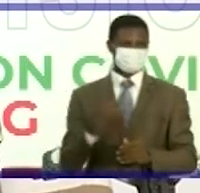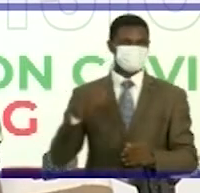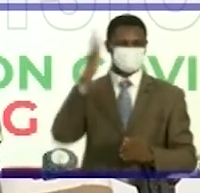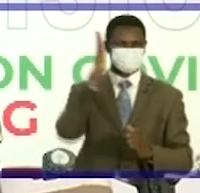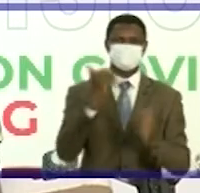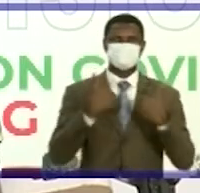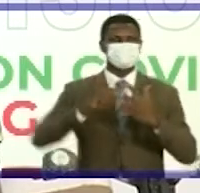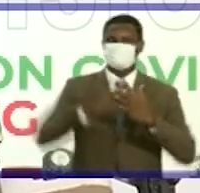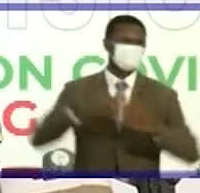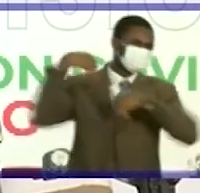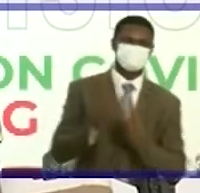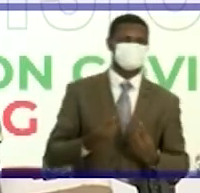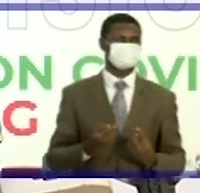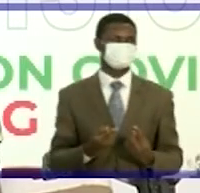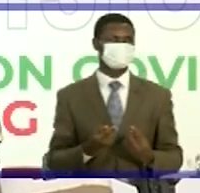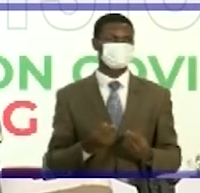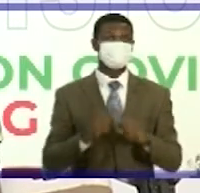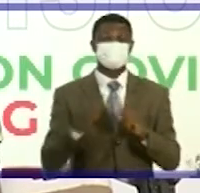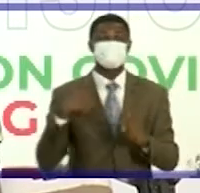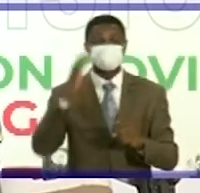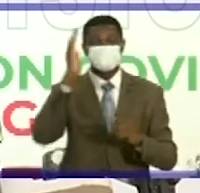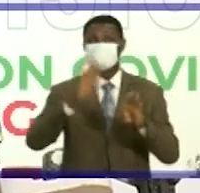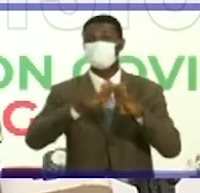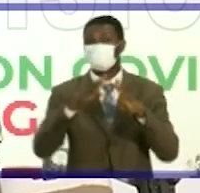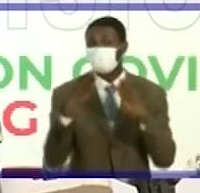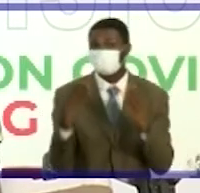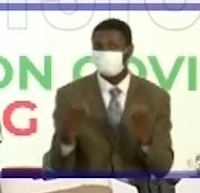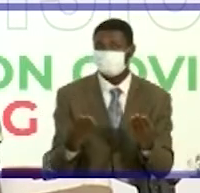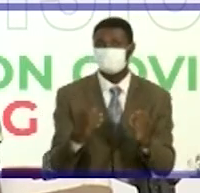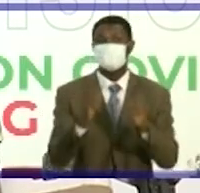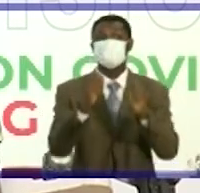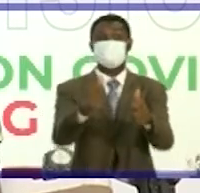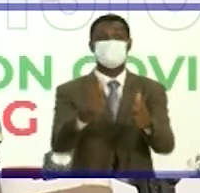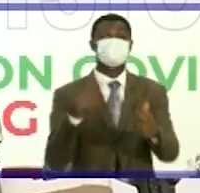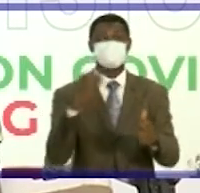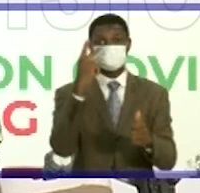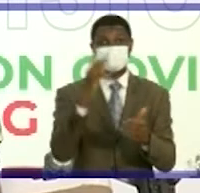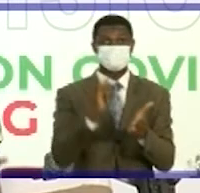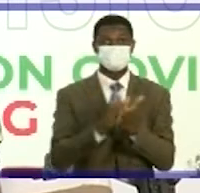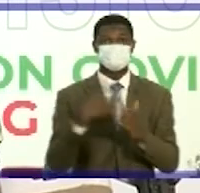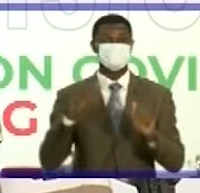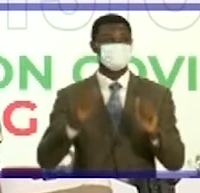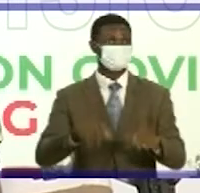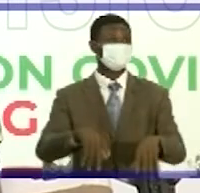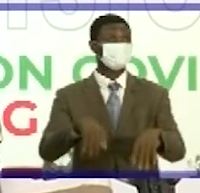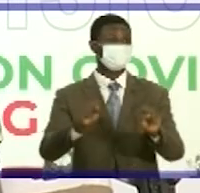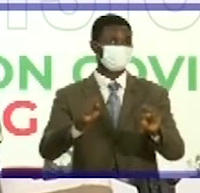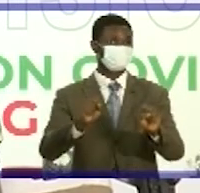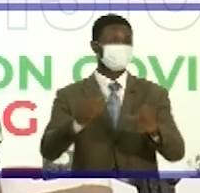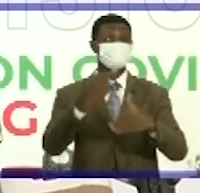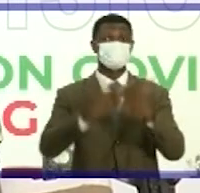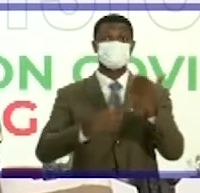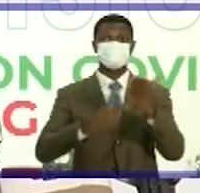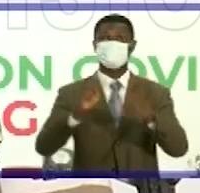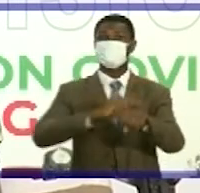close. So we will open as soon as one of us are happy to open, and I want to adopt what the national coordinator has said. It